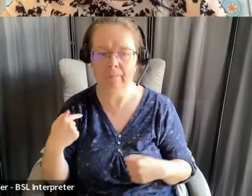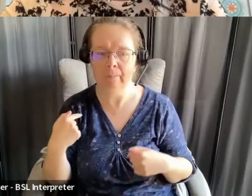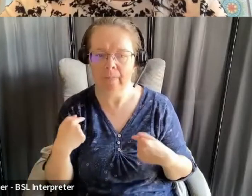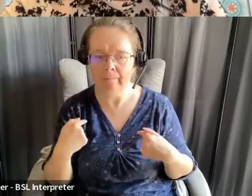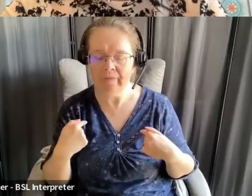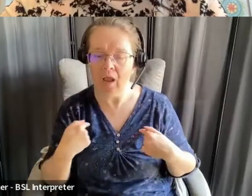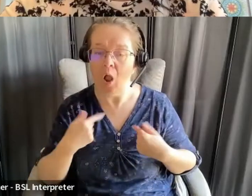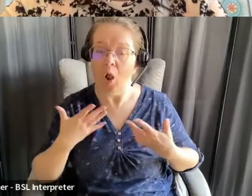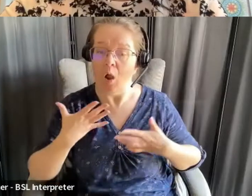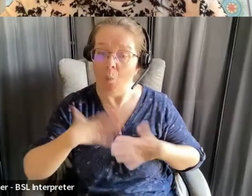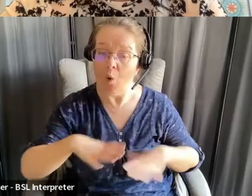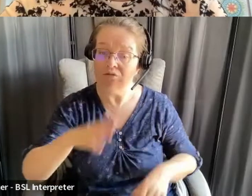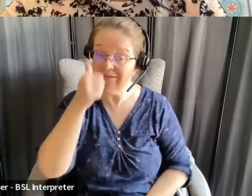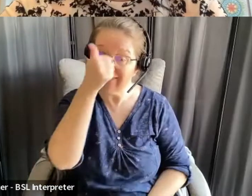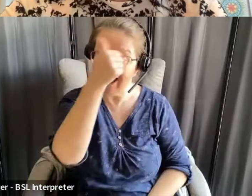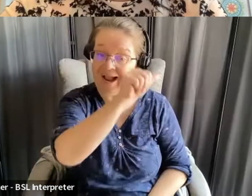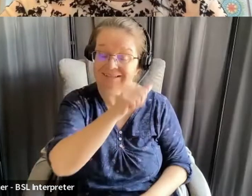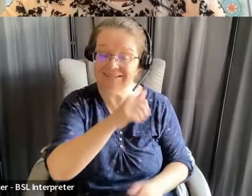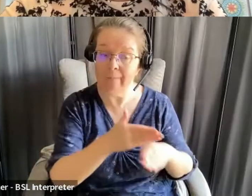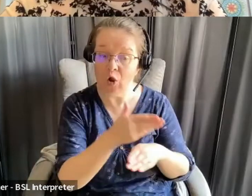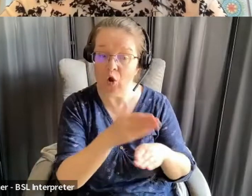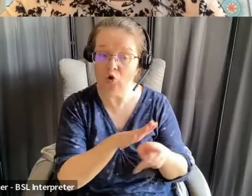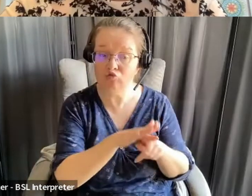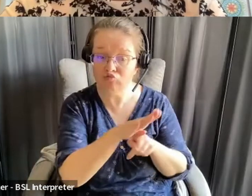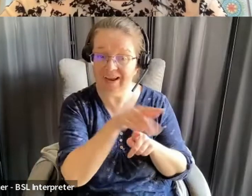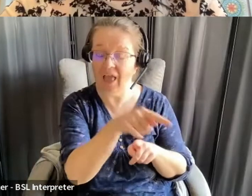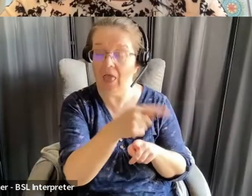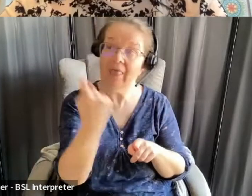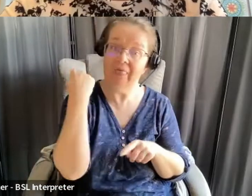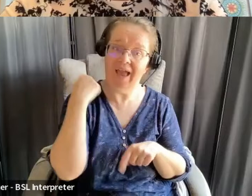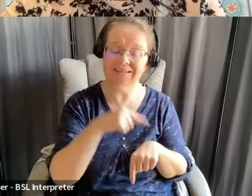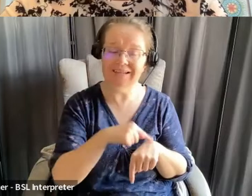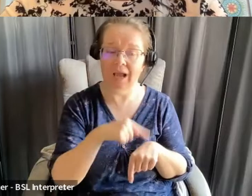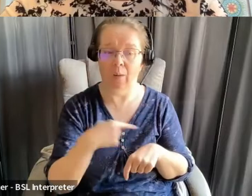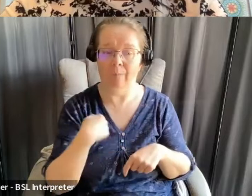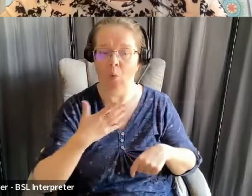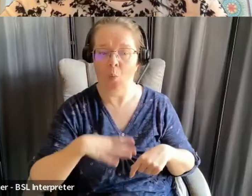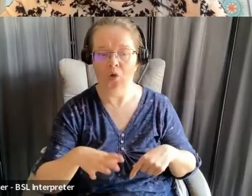an academic career. I mean, my ambition at that point was to